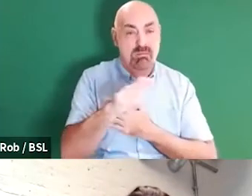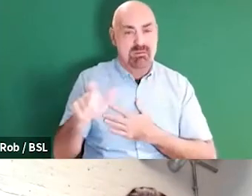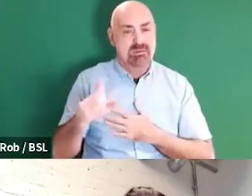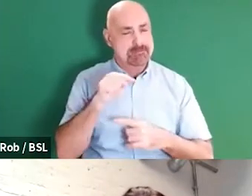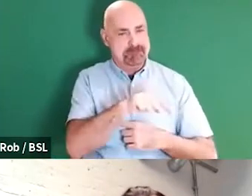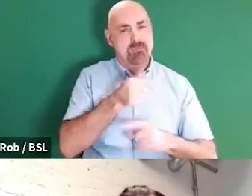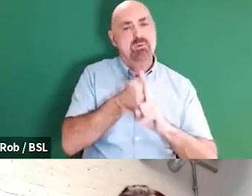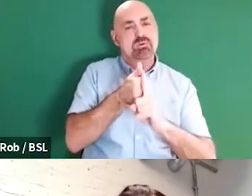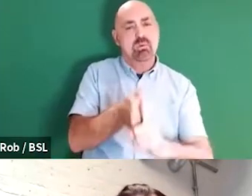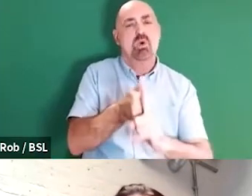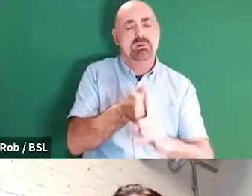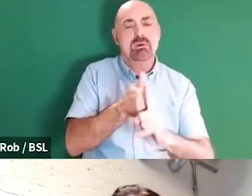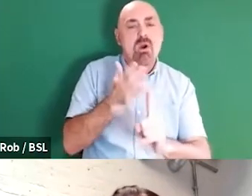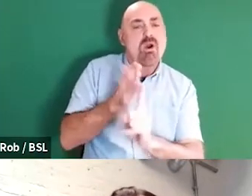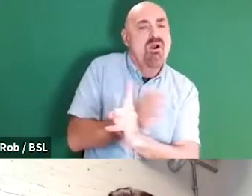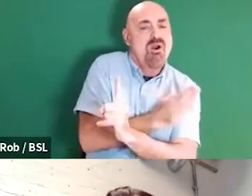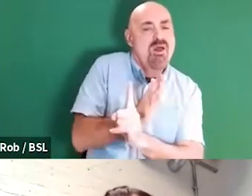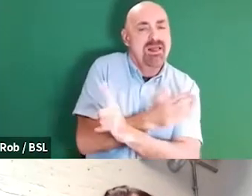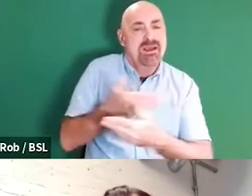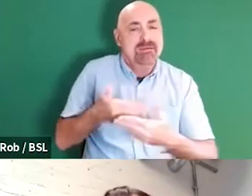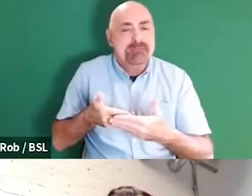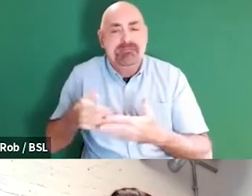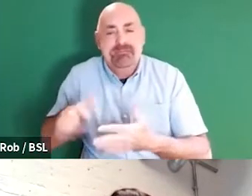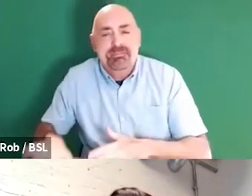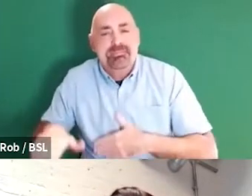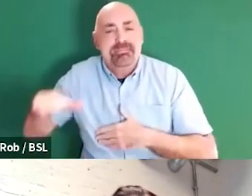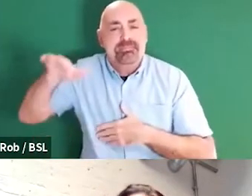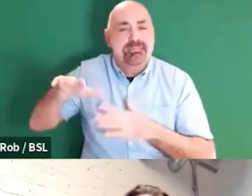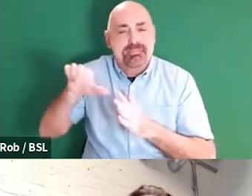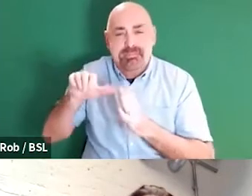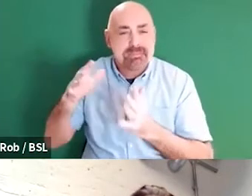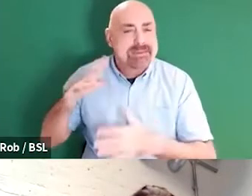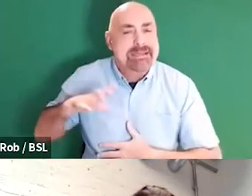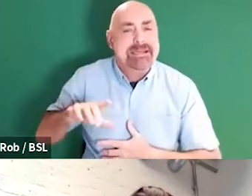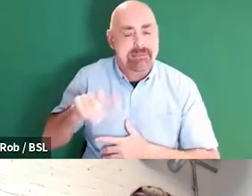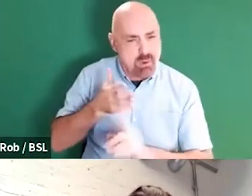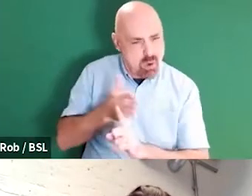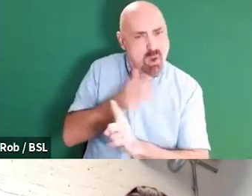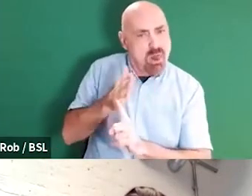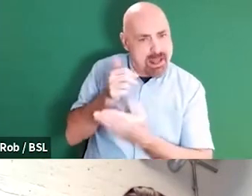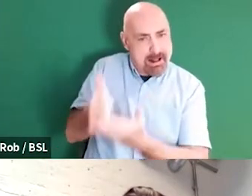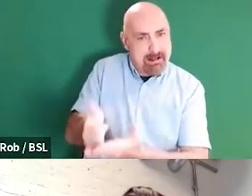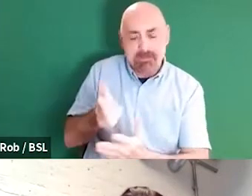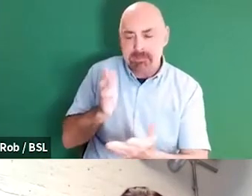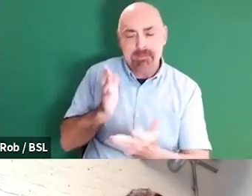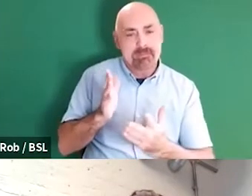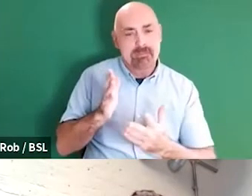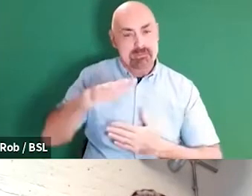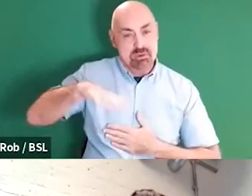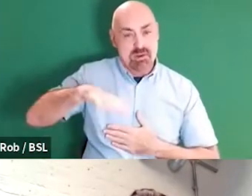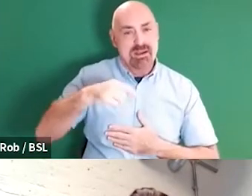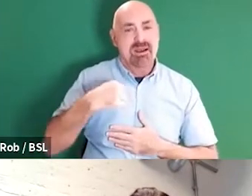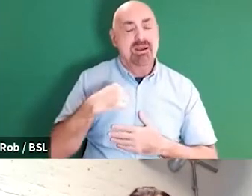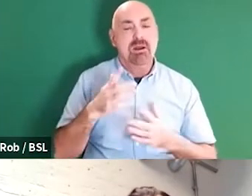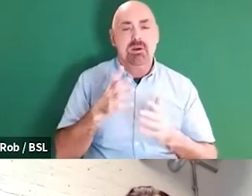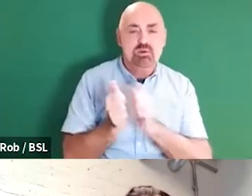support that's available early in the life of the problem or the need, and early in the life of the child too. And we'll do